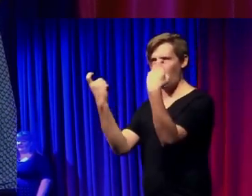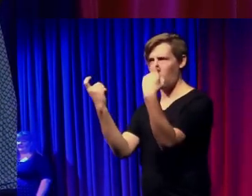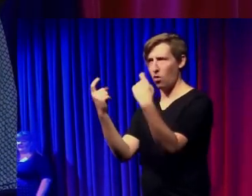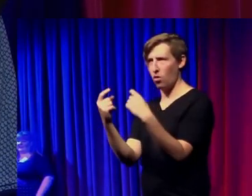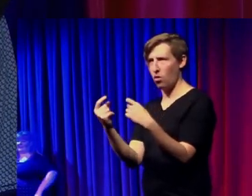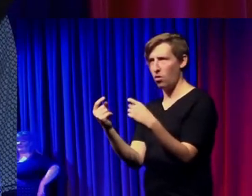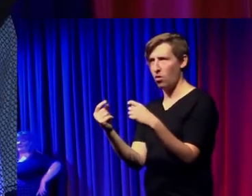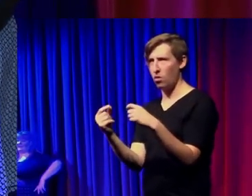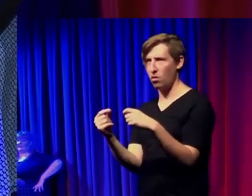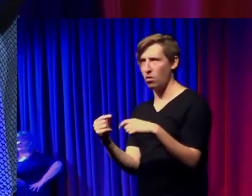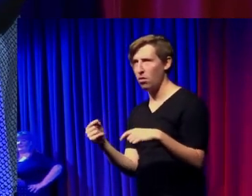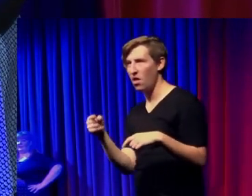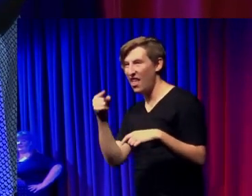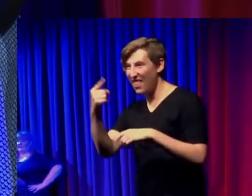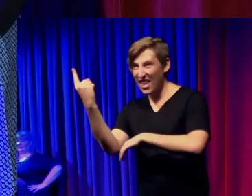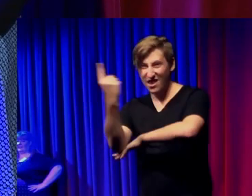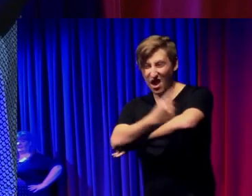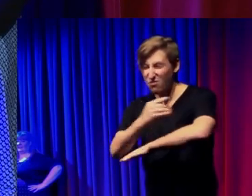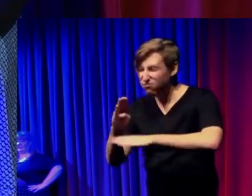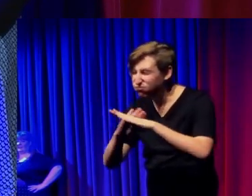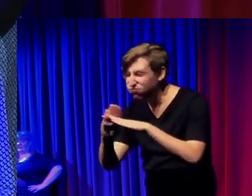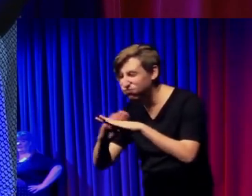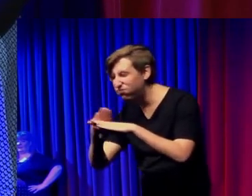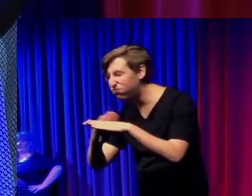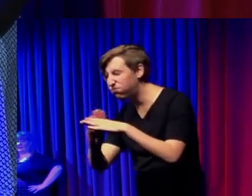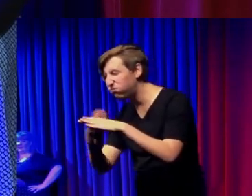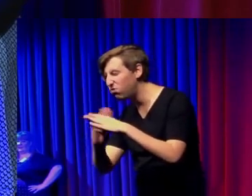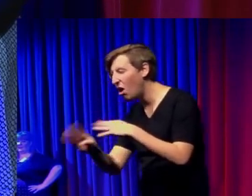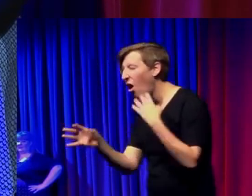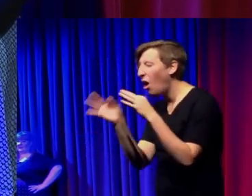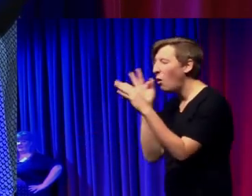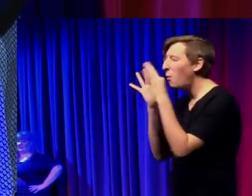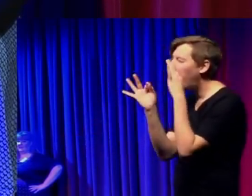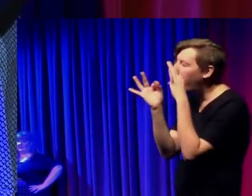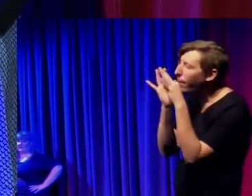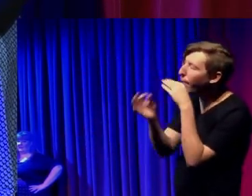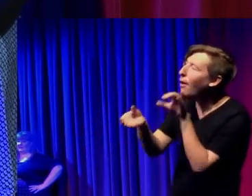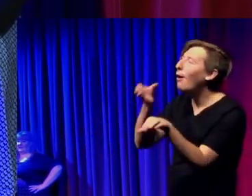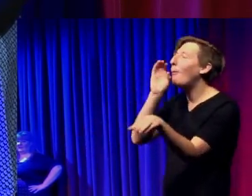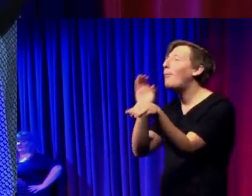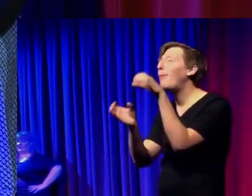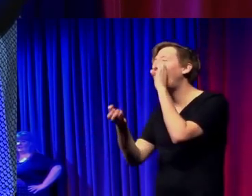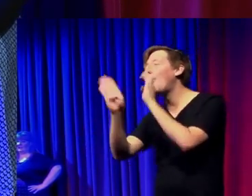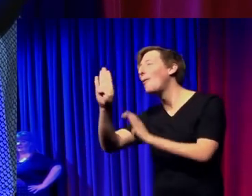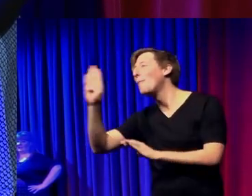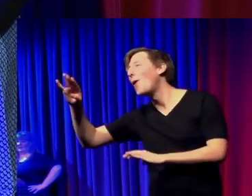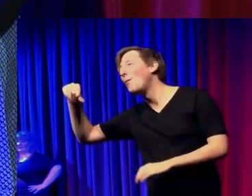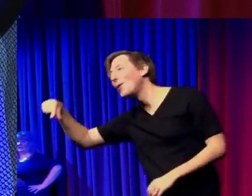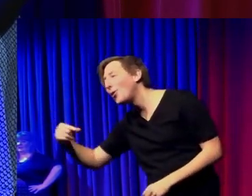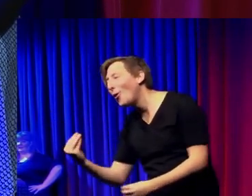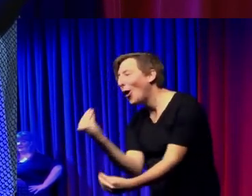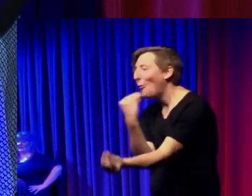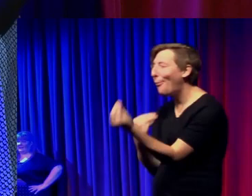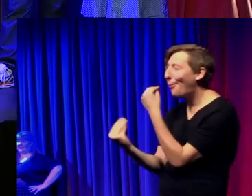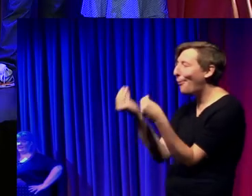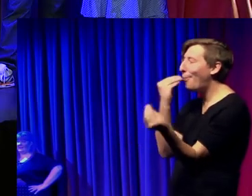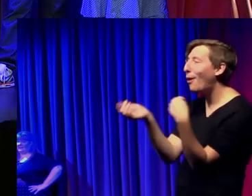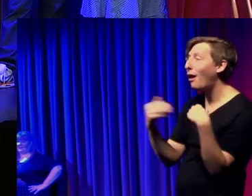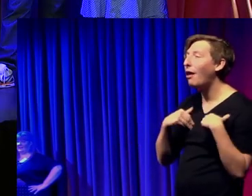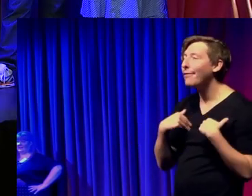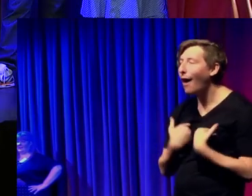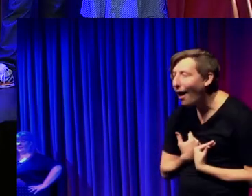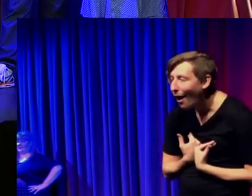going all day. There was a cookout that day. We're like, we're just like smoking weed and like throwing back brews all day long. Eating ton of food, we're